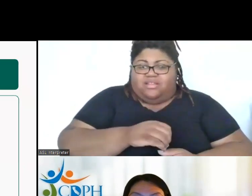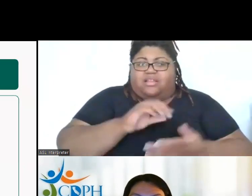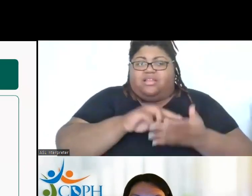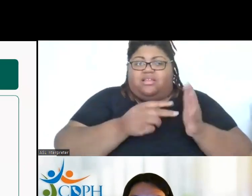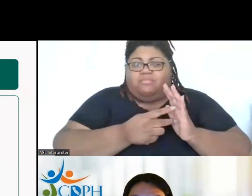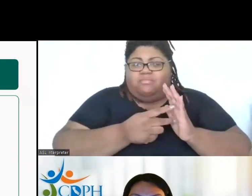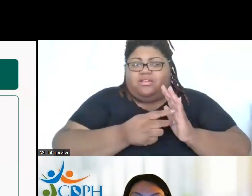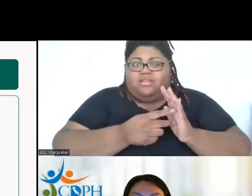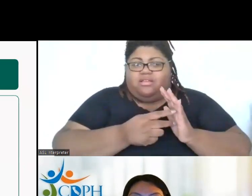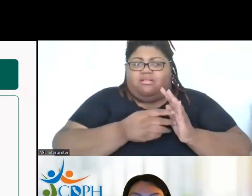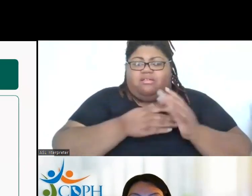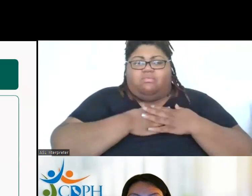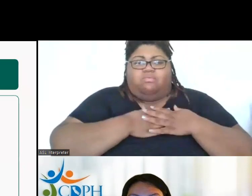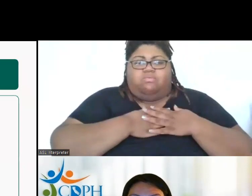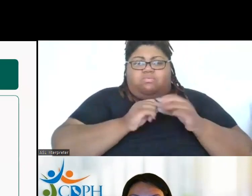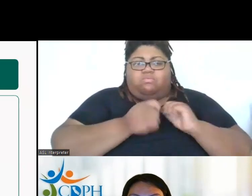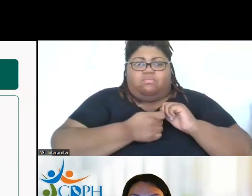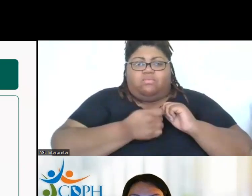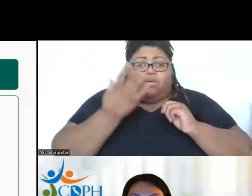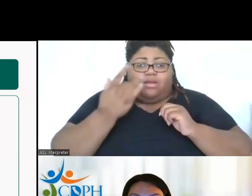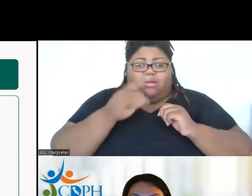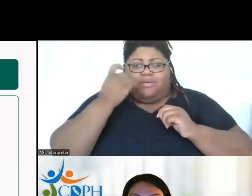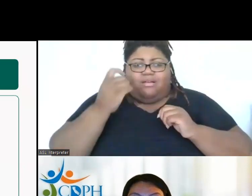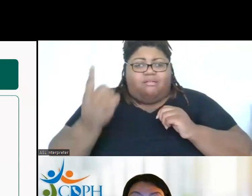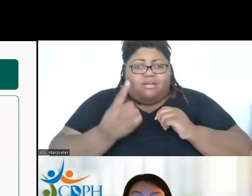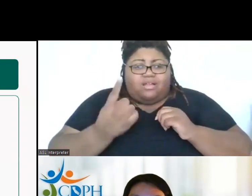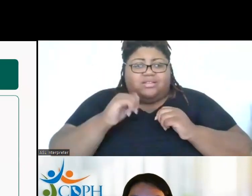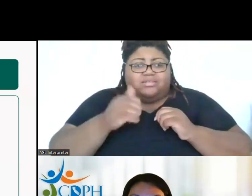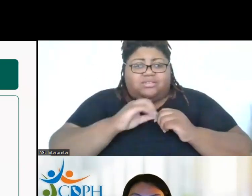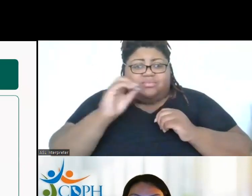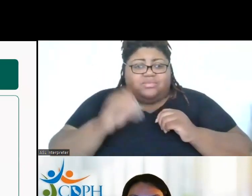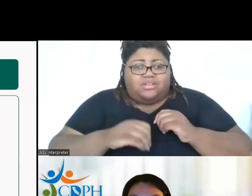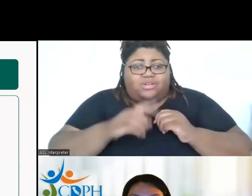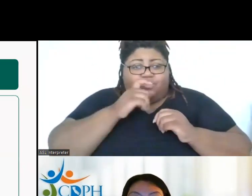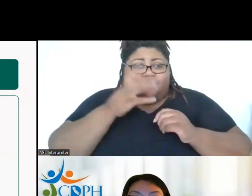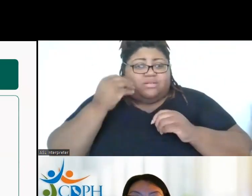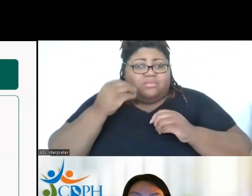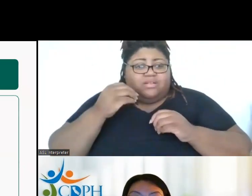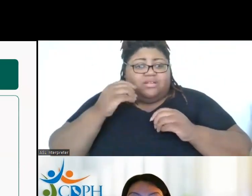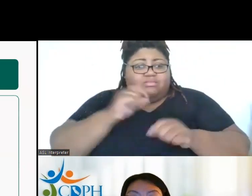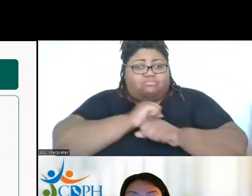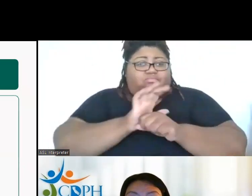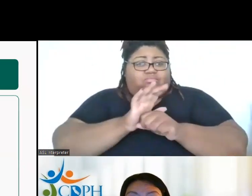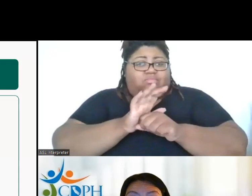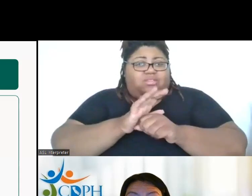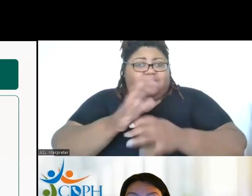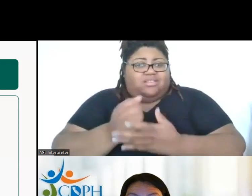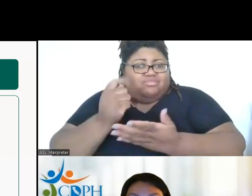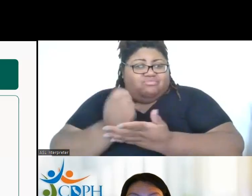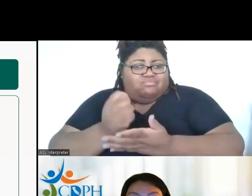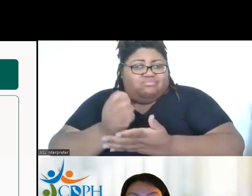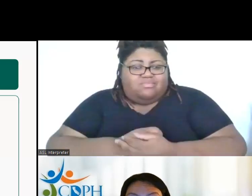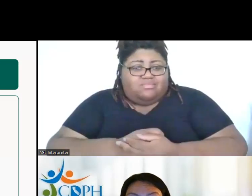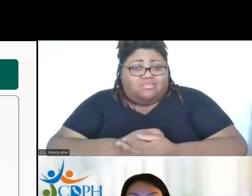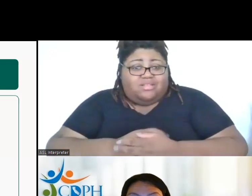is heartbreaking that only about 10% of our SNF residents who were positive were getting treated. Thankfully, we've improved over